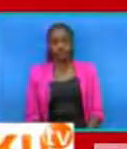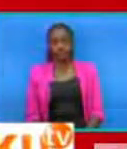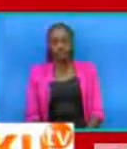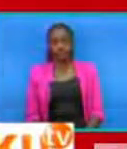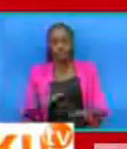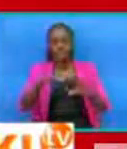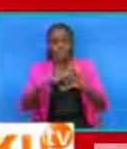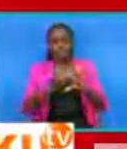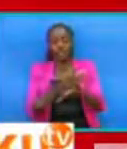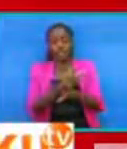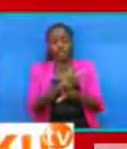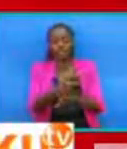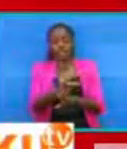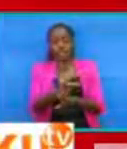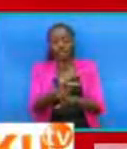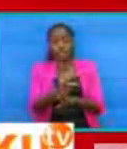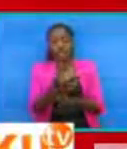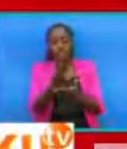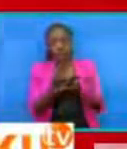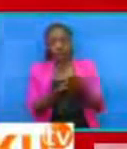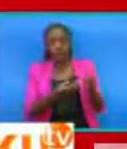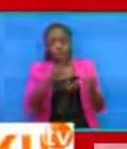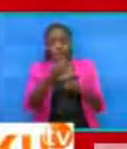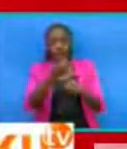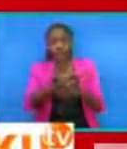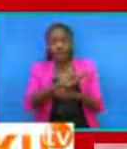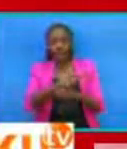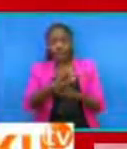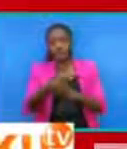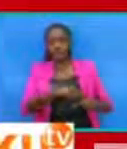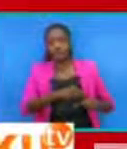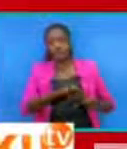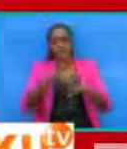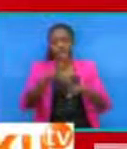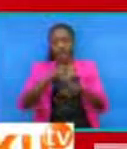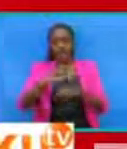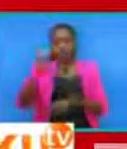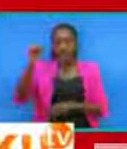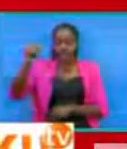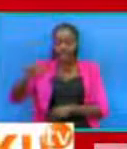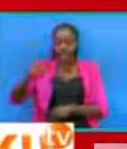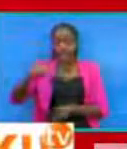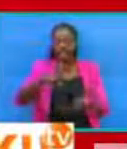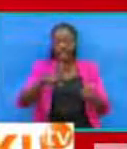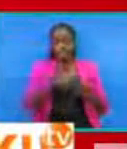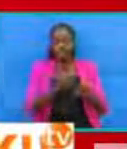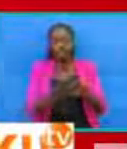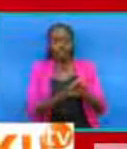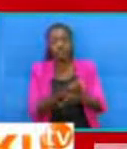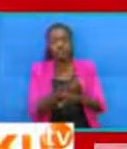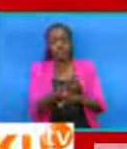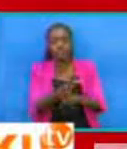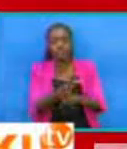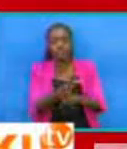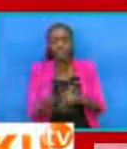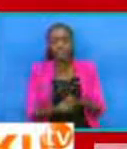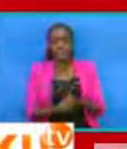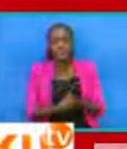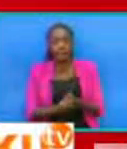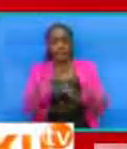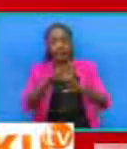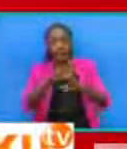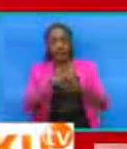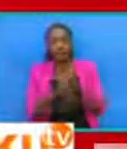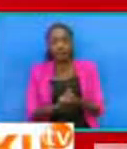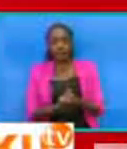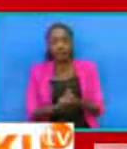forces from all the working muscles, especially of the legs, distributing them over